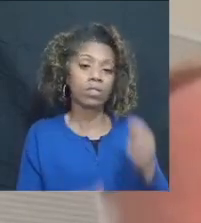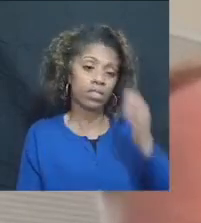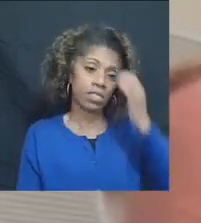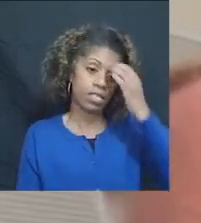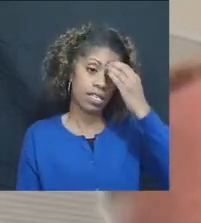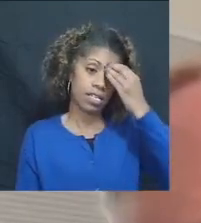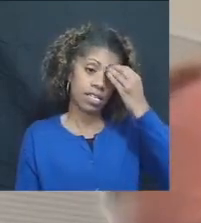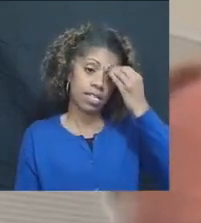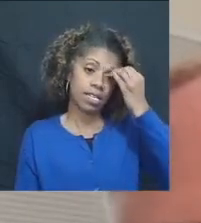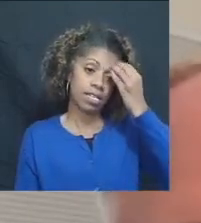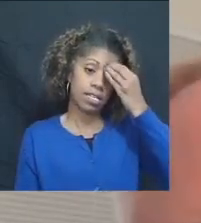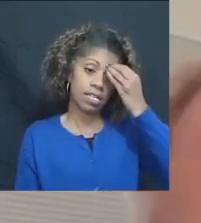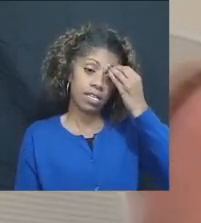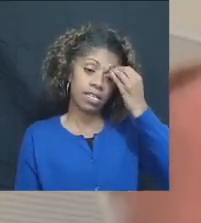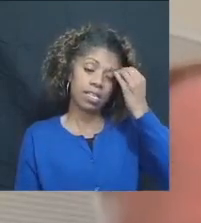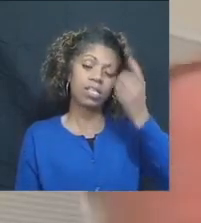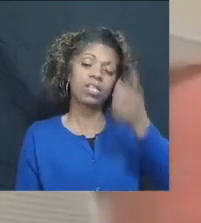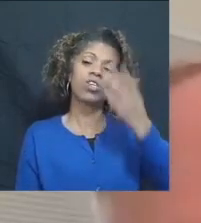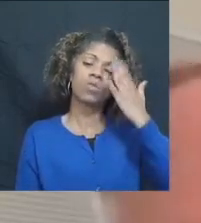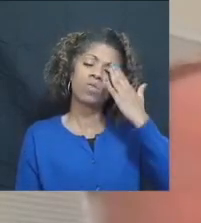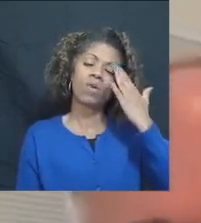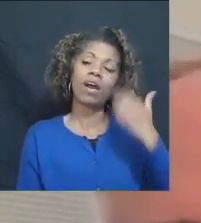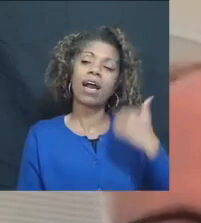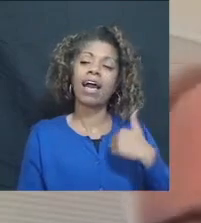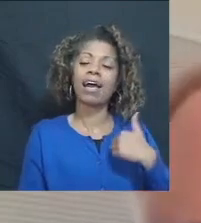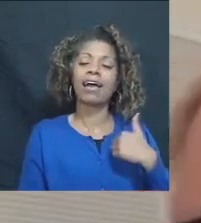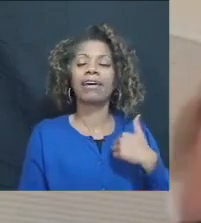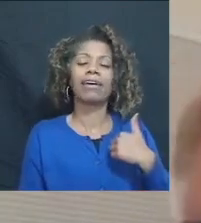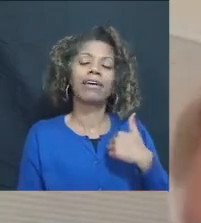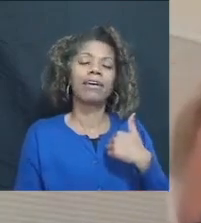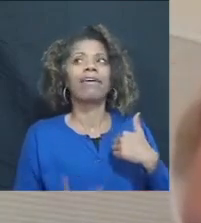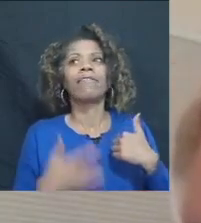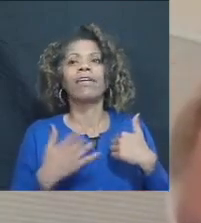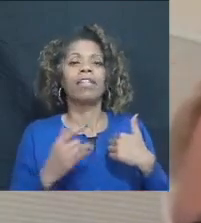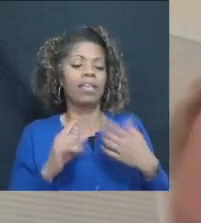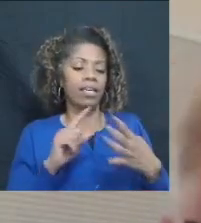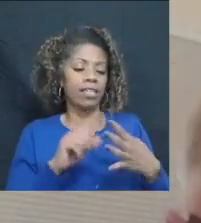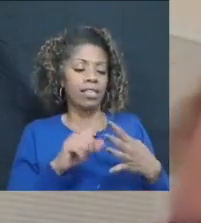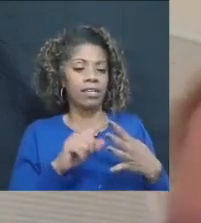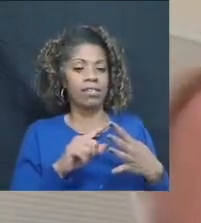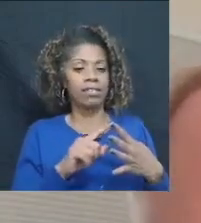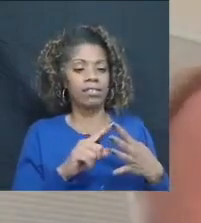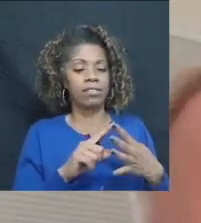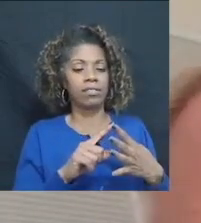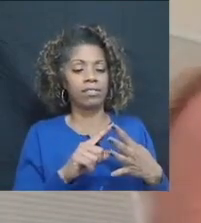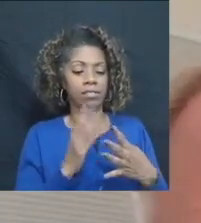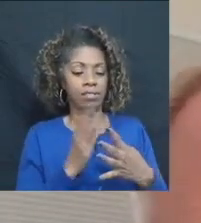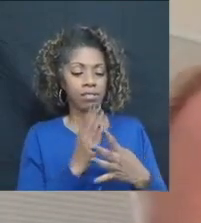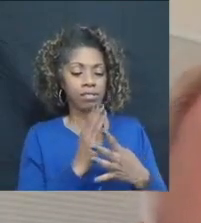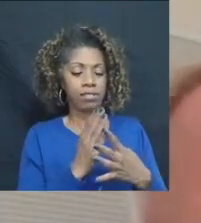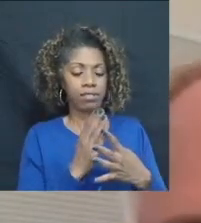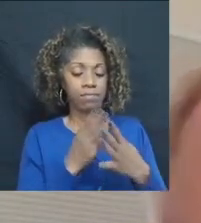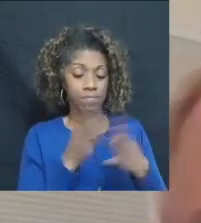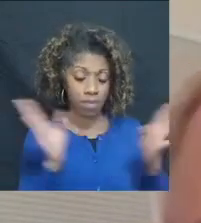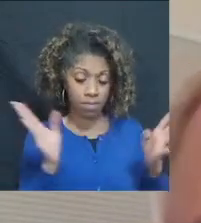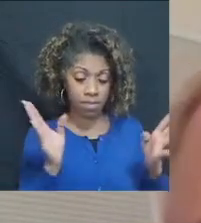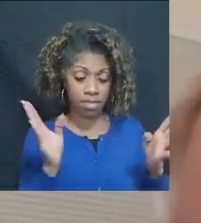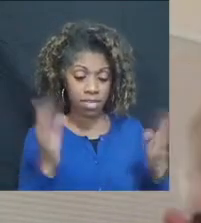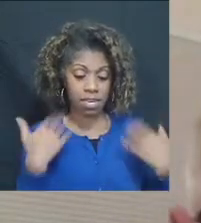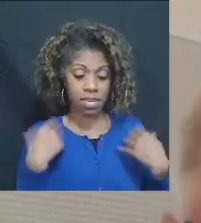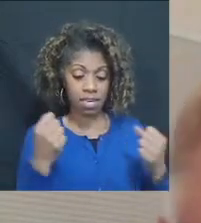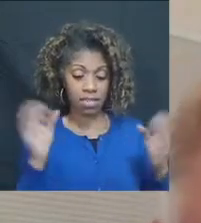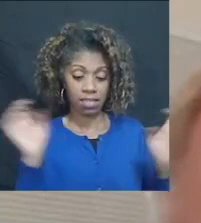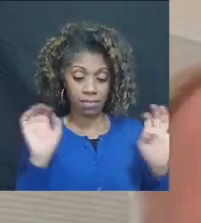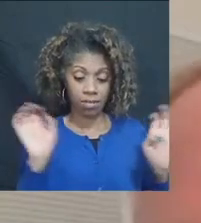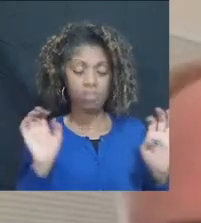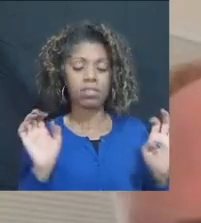that basically there's sort of like four sectors. The public has their role that they need to play in any public health emergency. In the case of COVID,